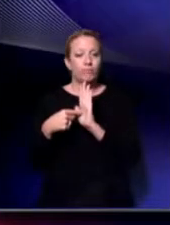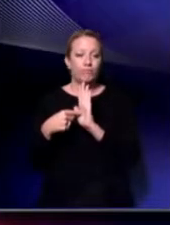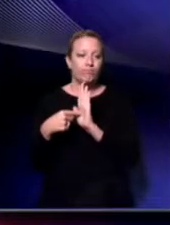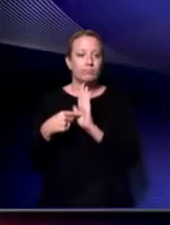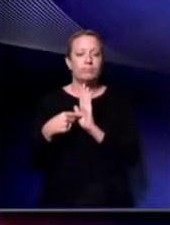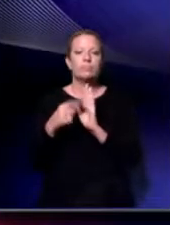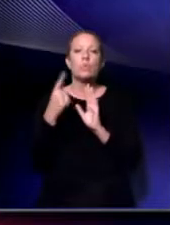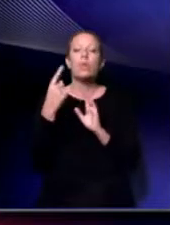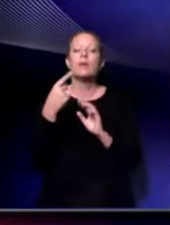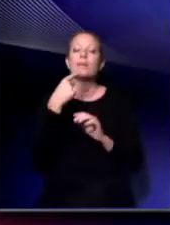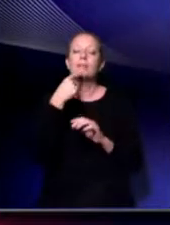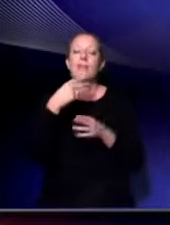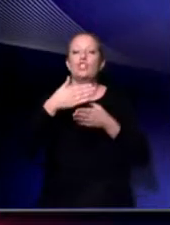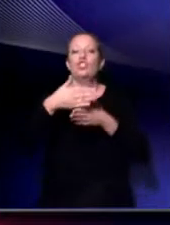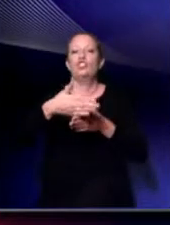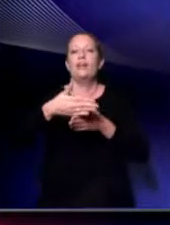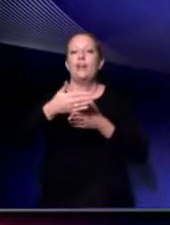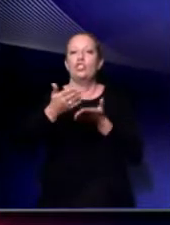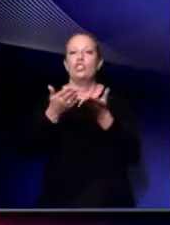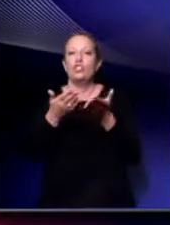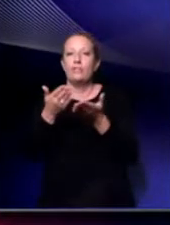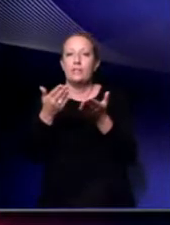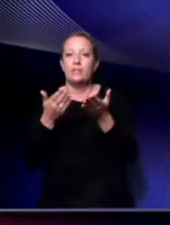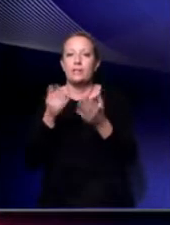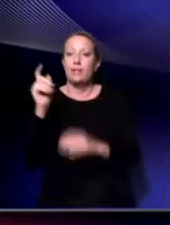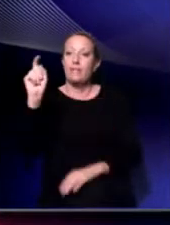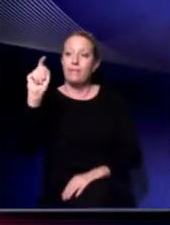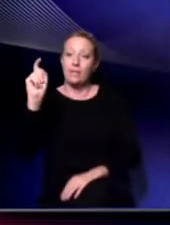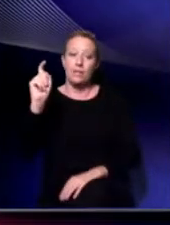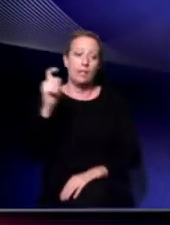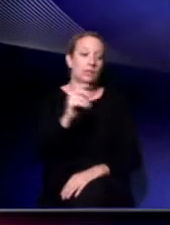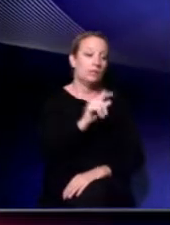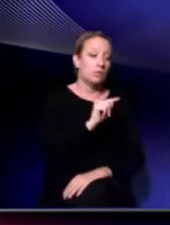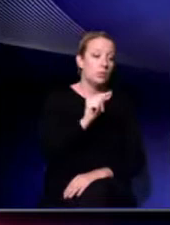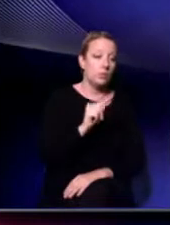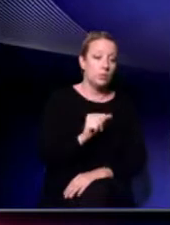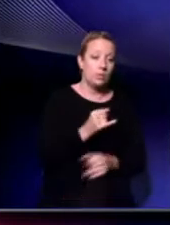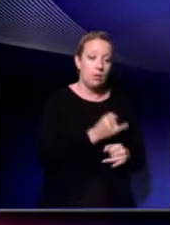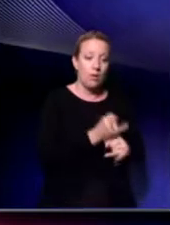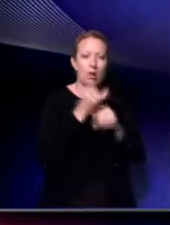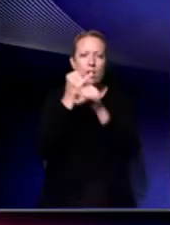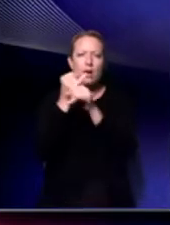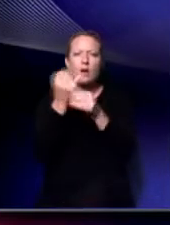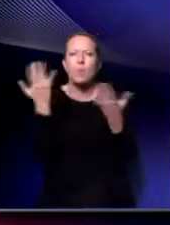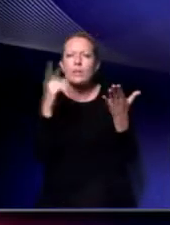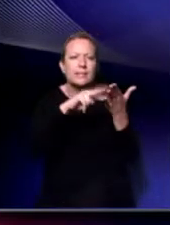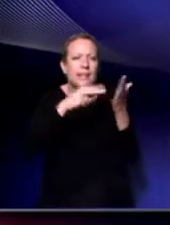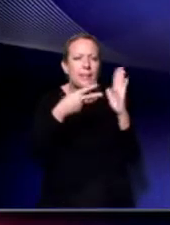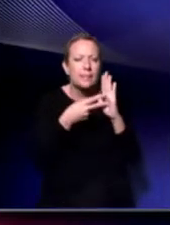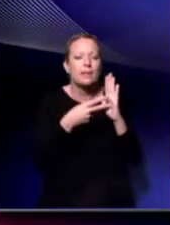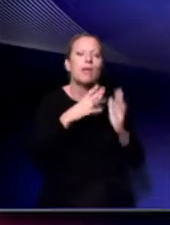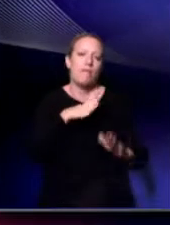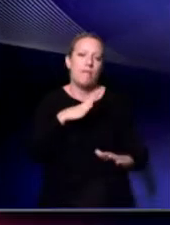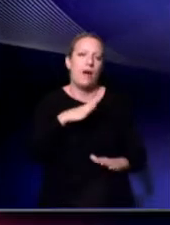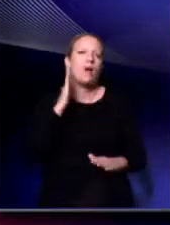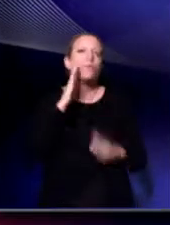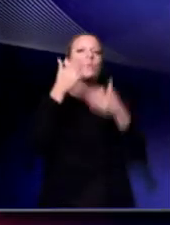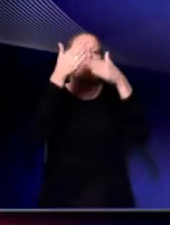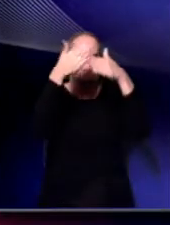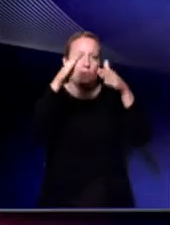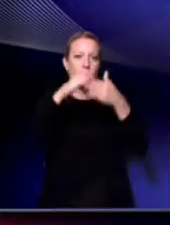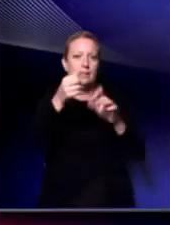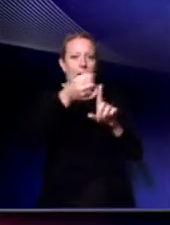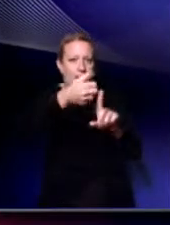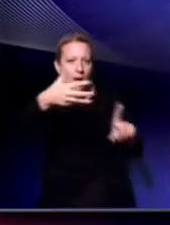shared services, both at Phoenix and at Tucson. What does that represent? So we're gonna go through and break those out for you